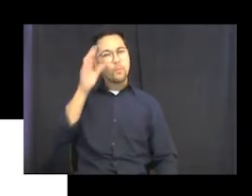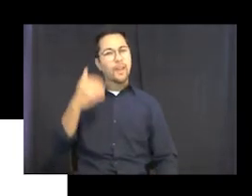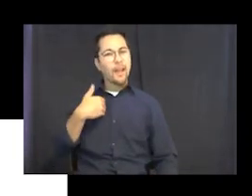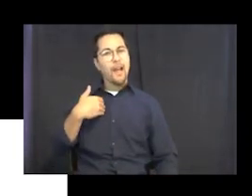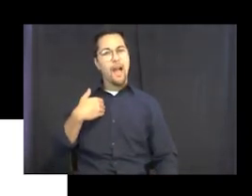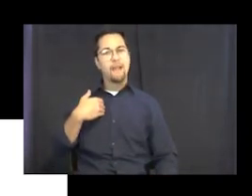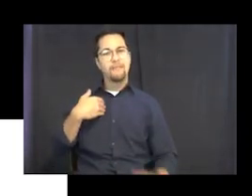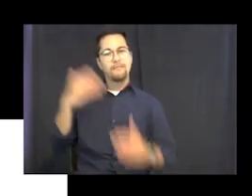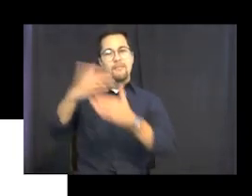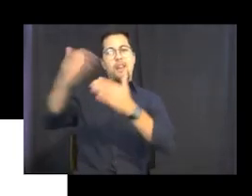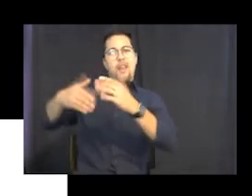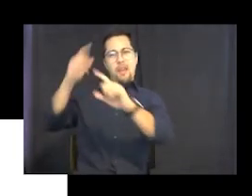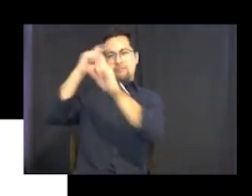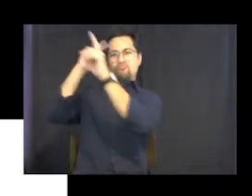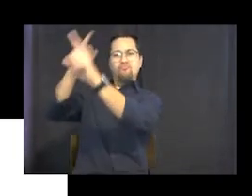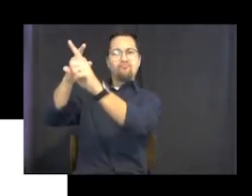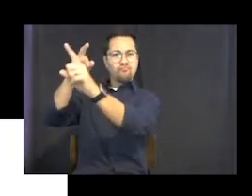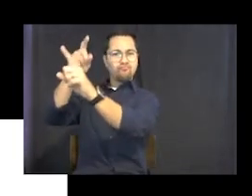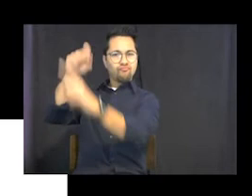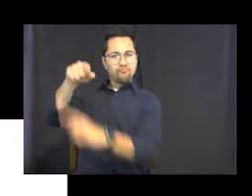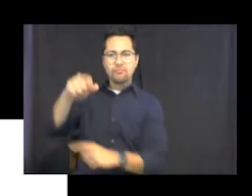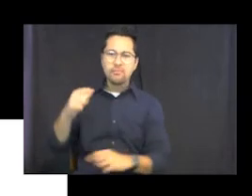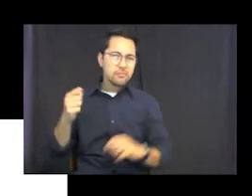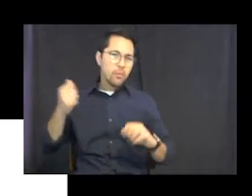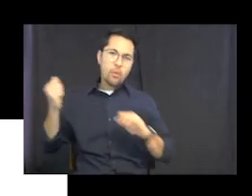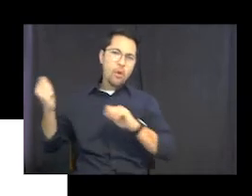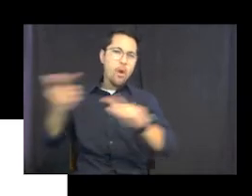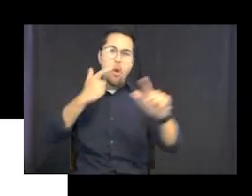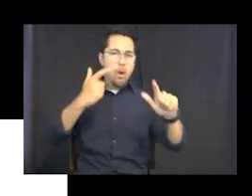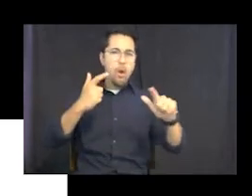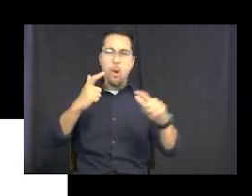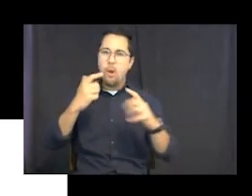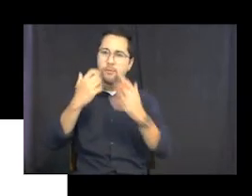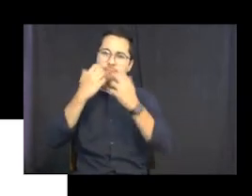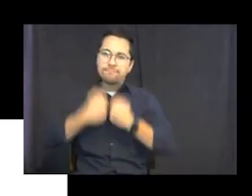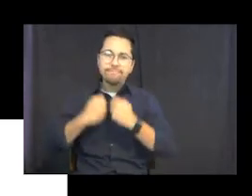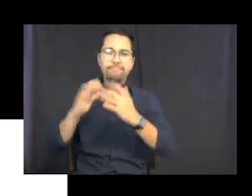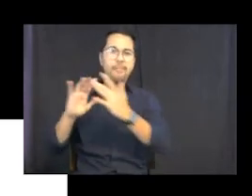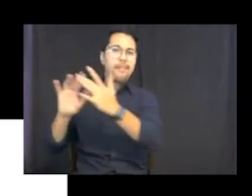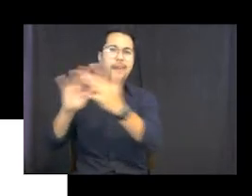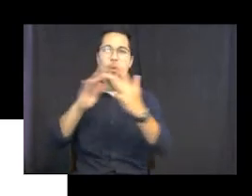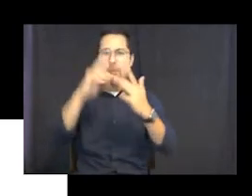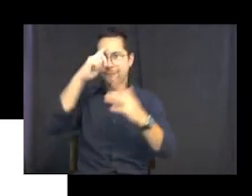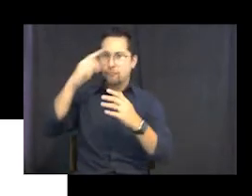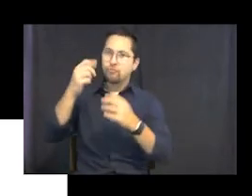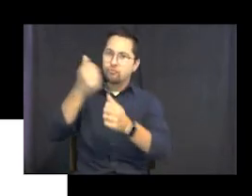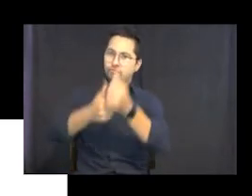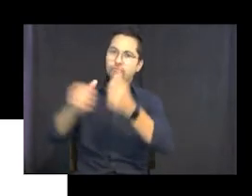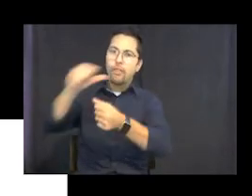sight, and that we're all a valuable network for one another.